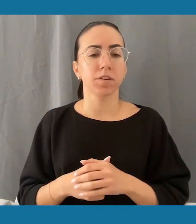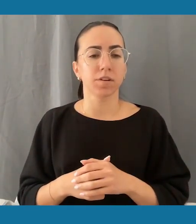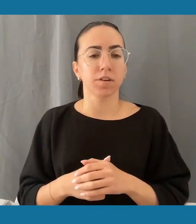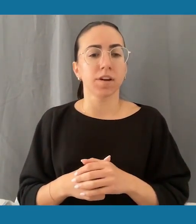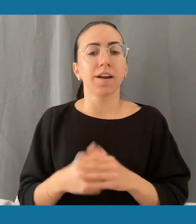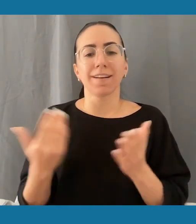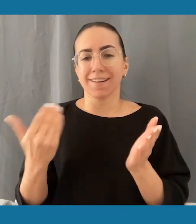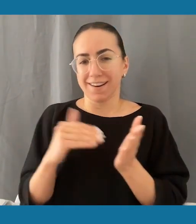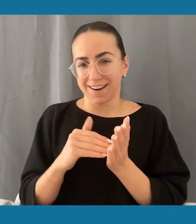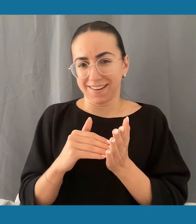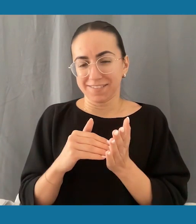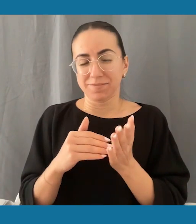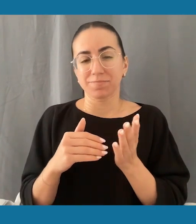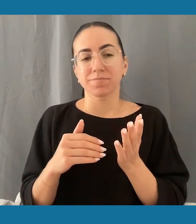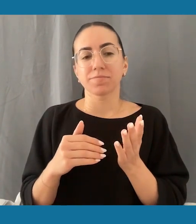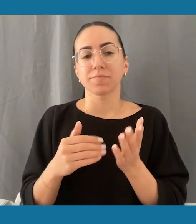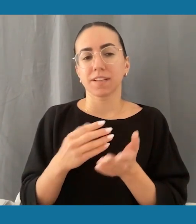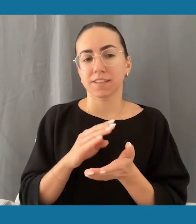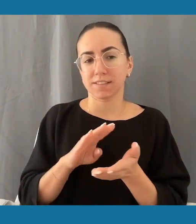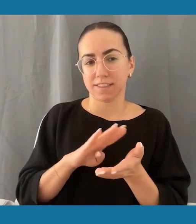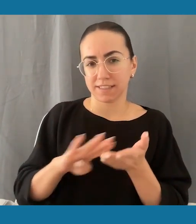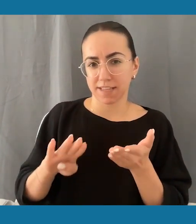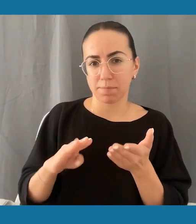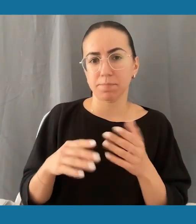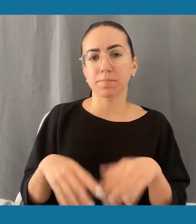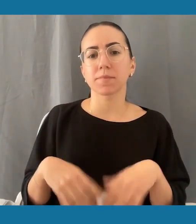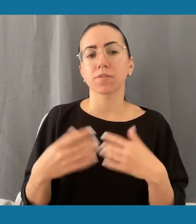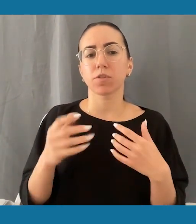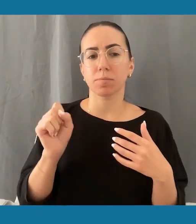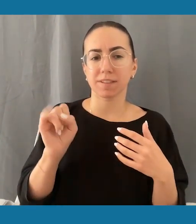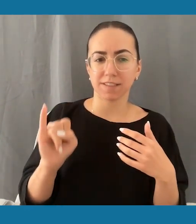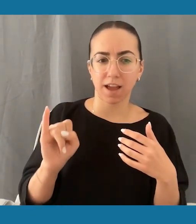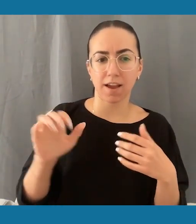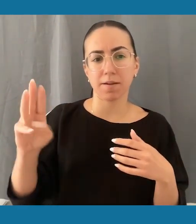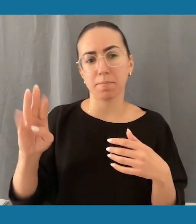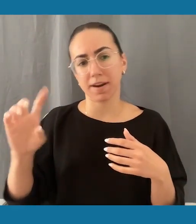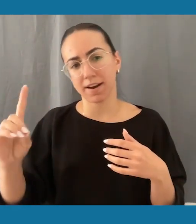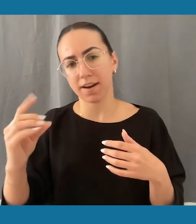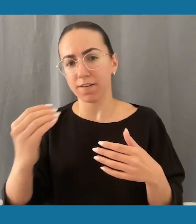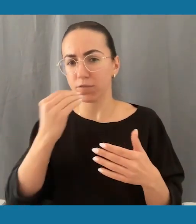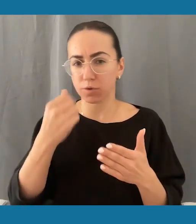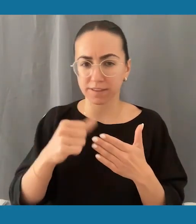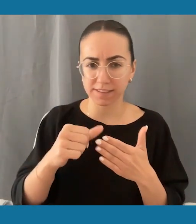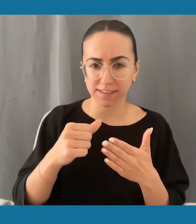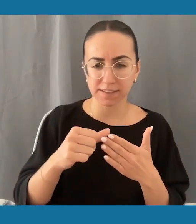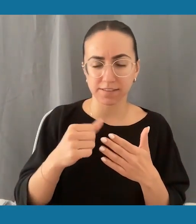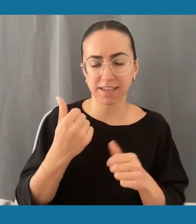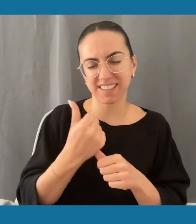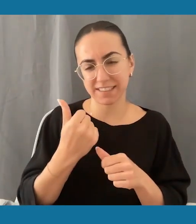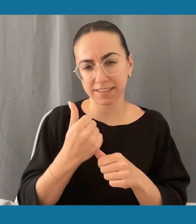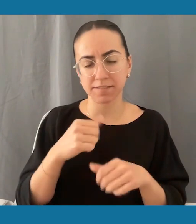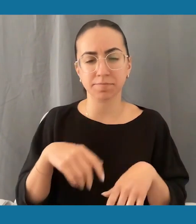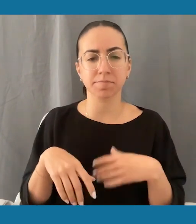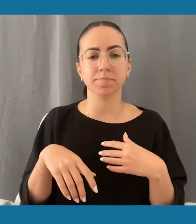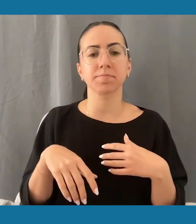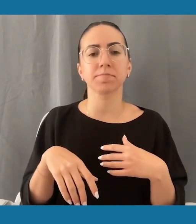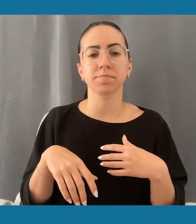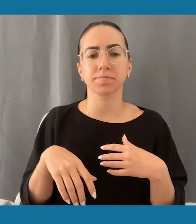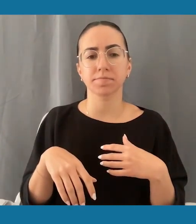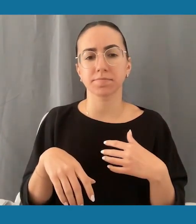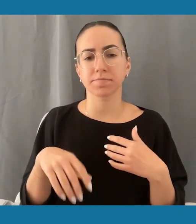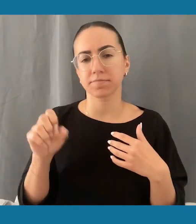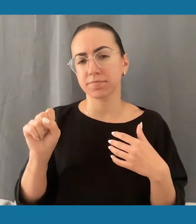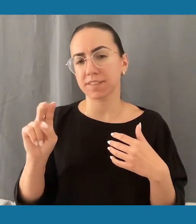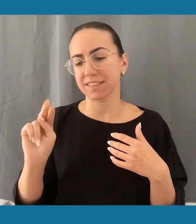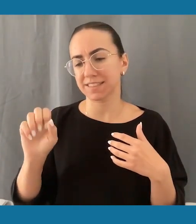exempt assets for both FSI and Medicaid. It would also be exempt for SNAP benefits or food assistance